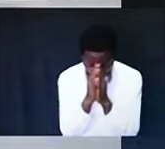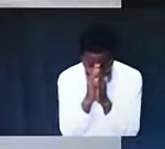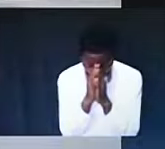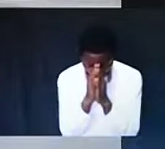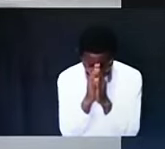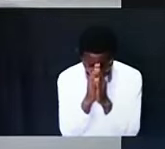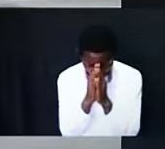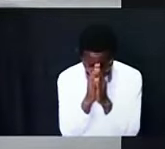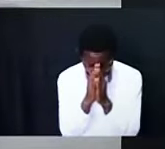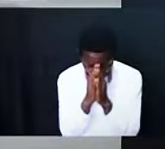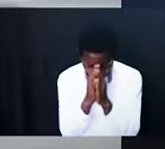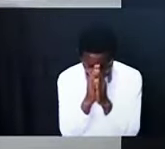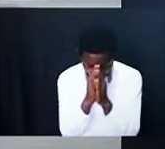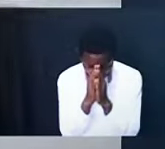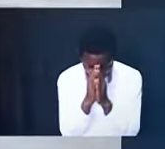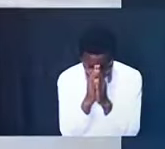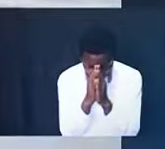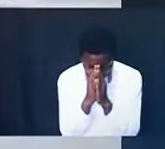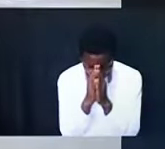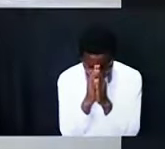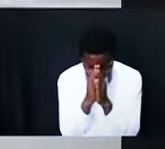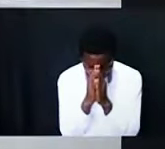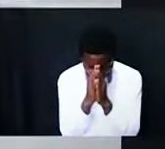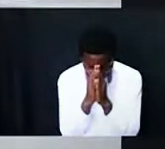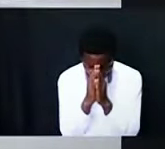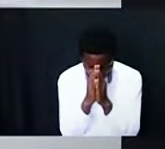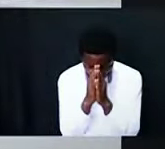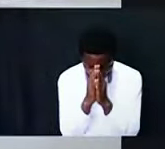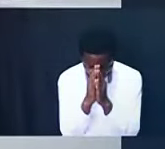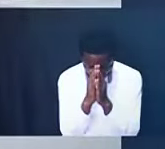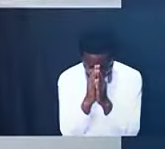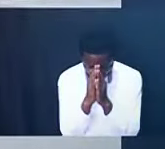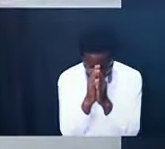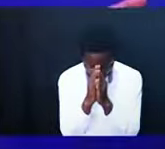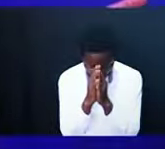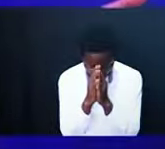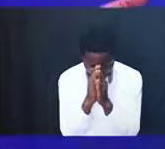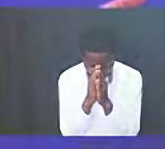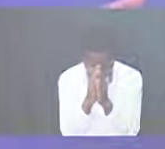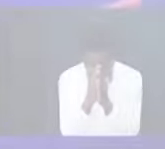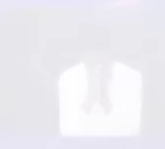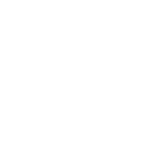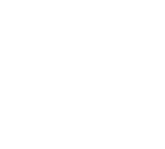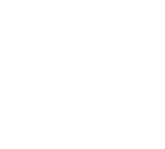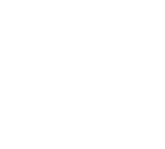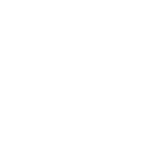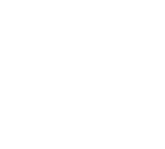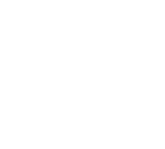Ya